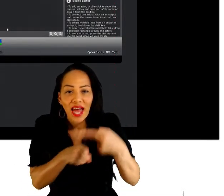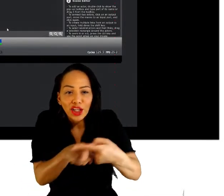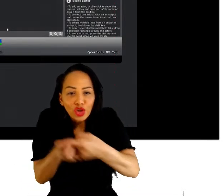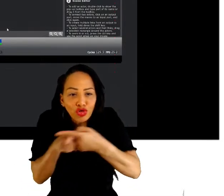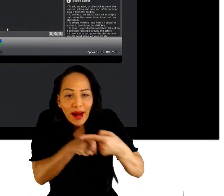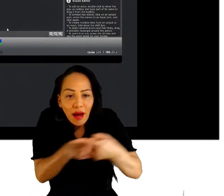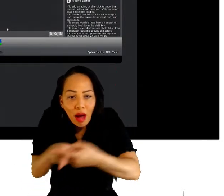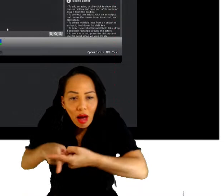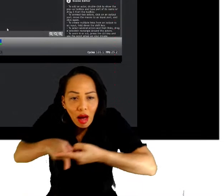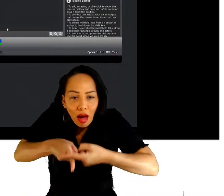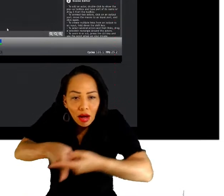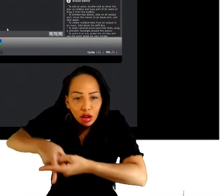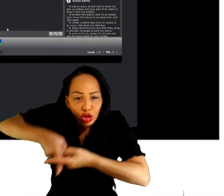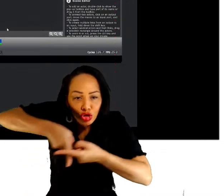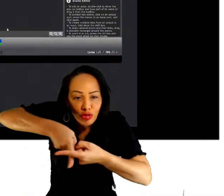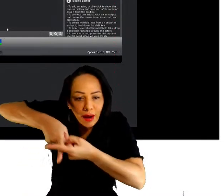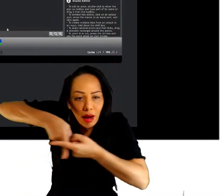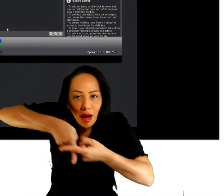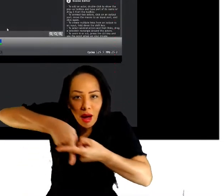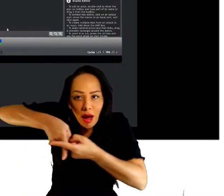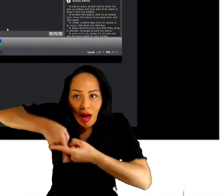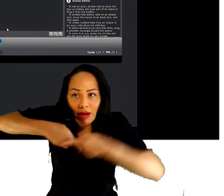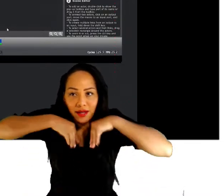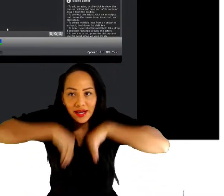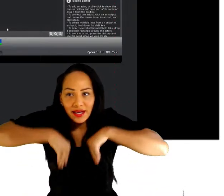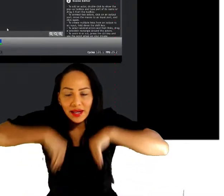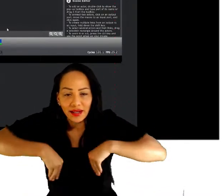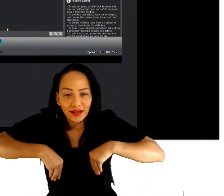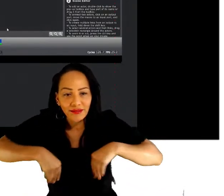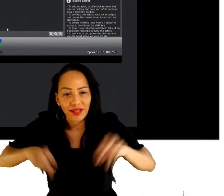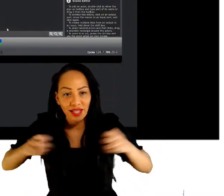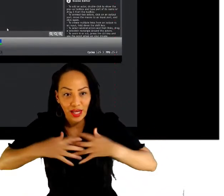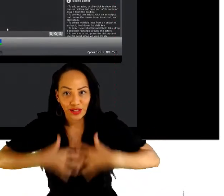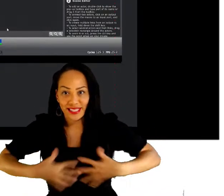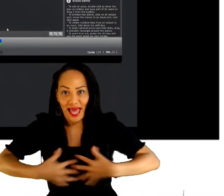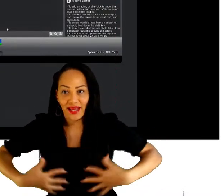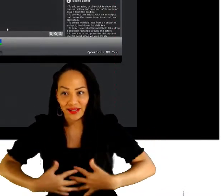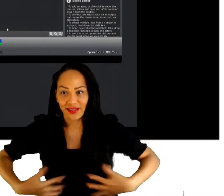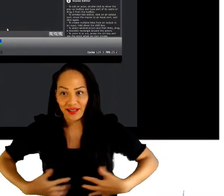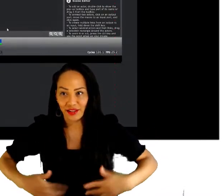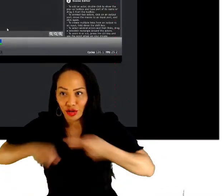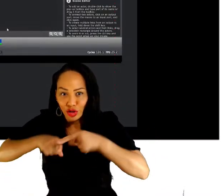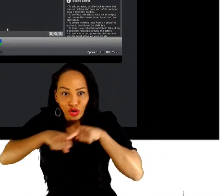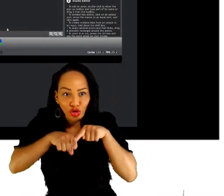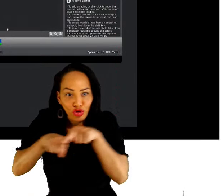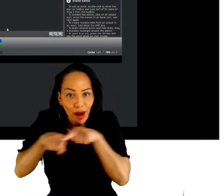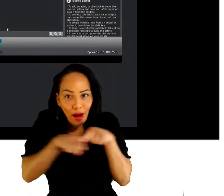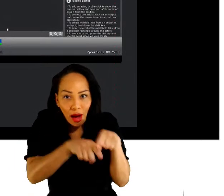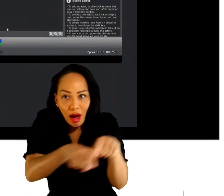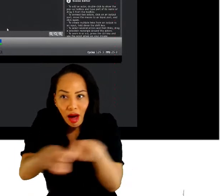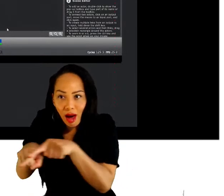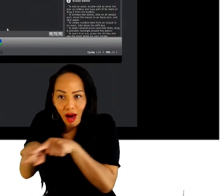skeleton tracker. Should we test the skeleton tracker? Yeah, let's test the skeleton tracker.